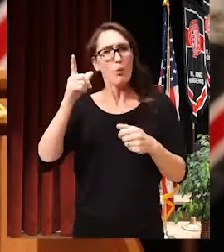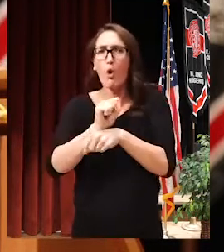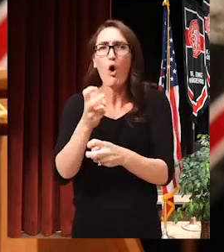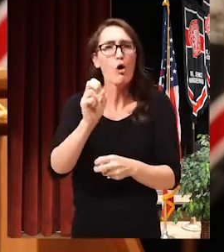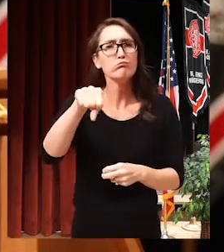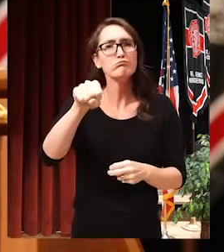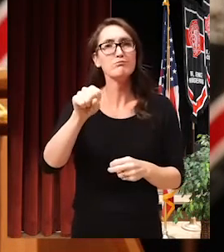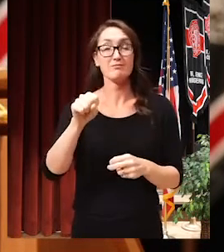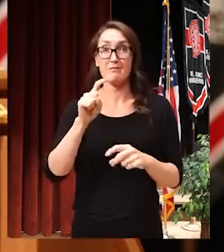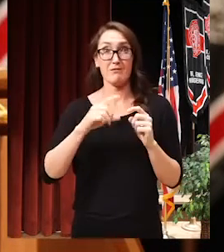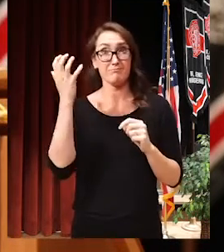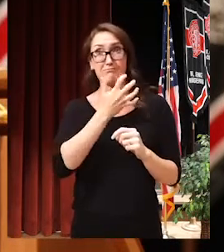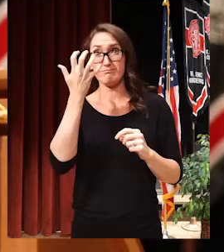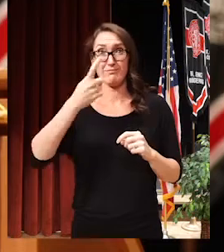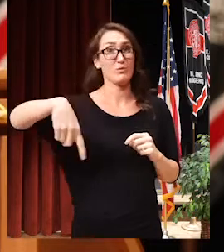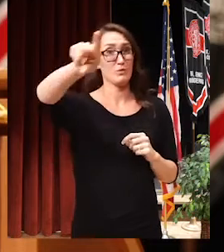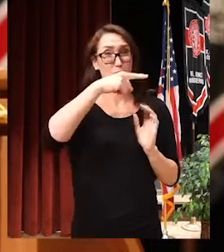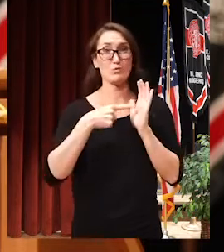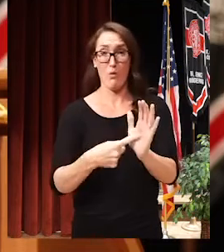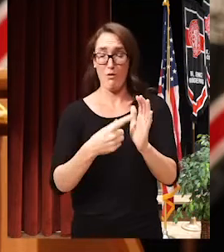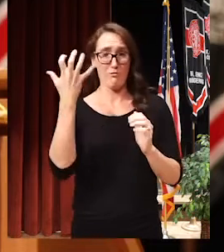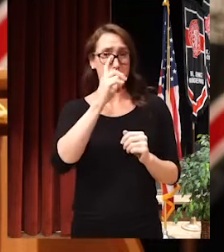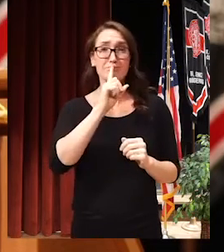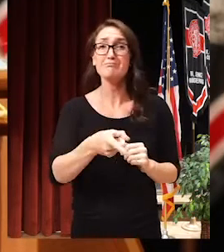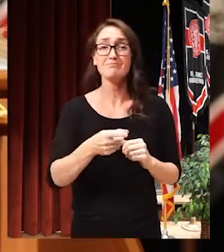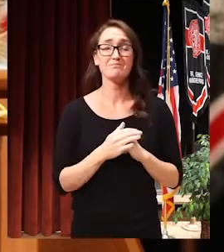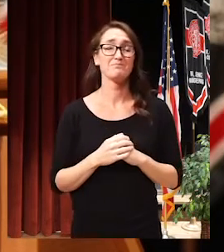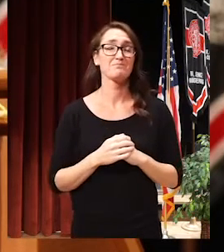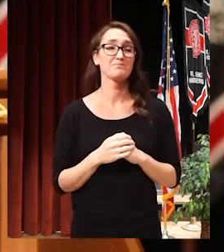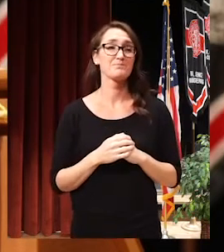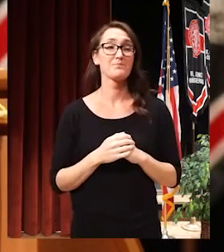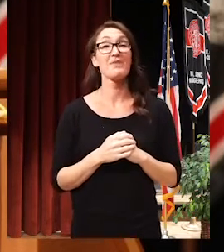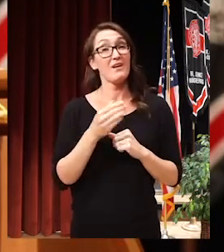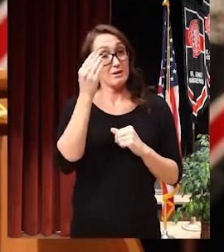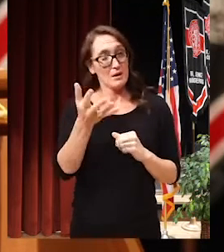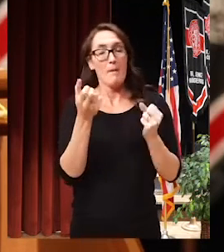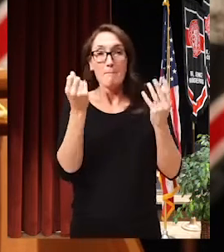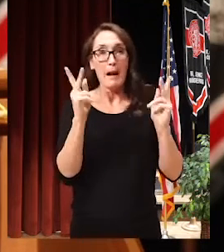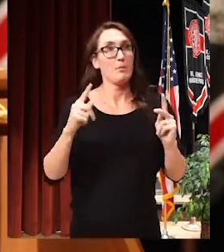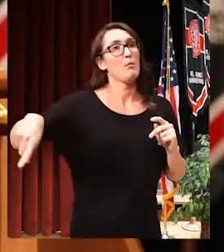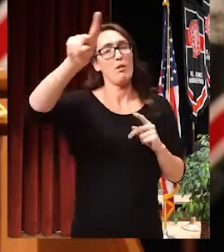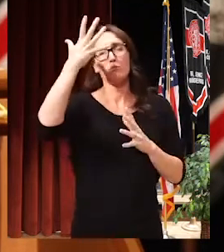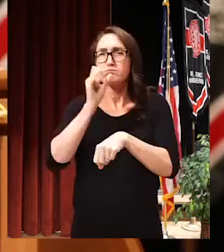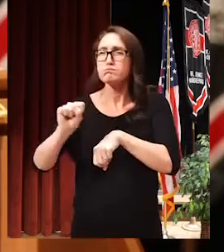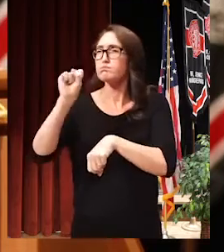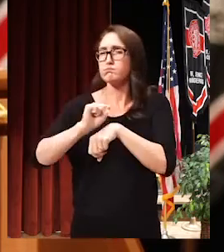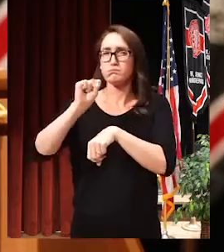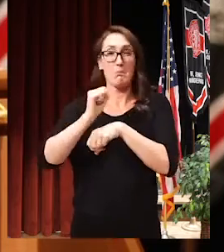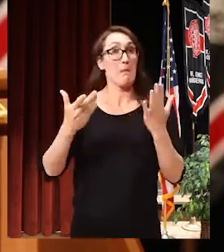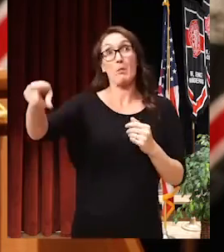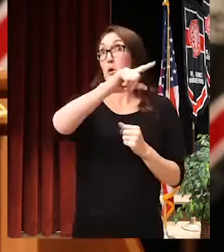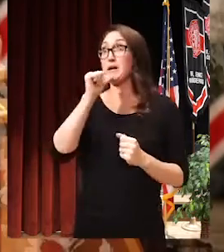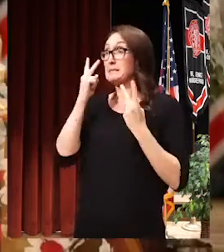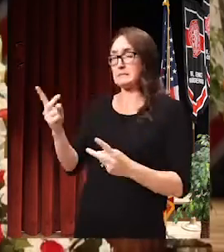Well, you've proved that to be true. You can be assured that many people have worked behind the scenes to